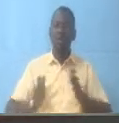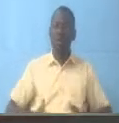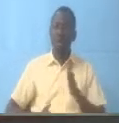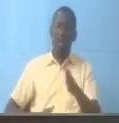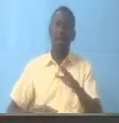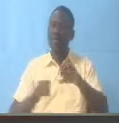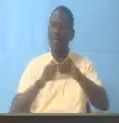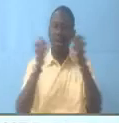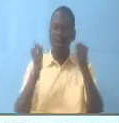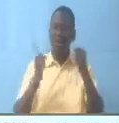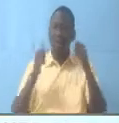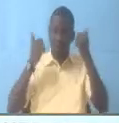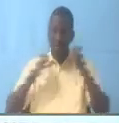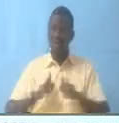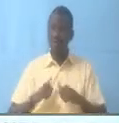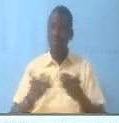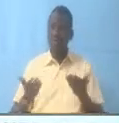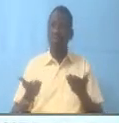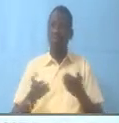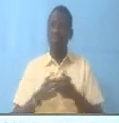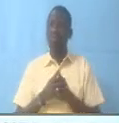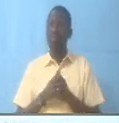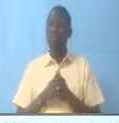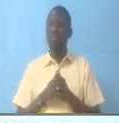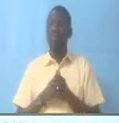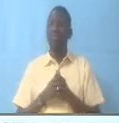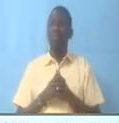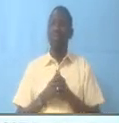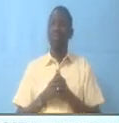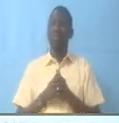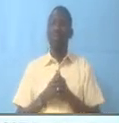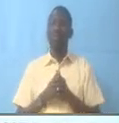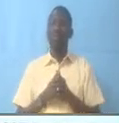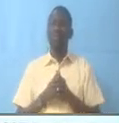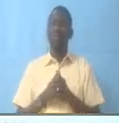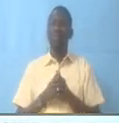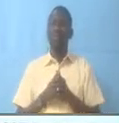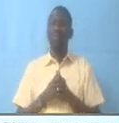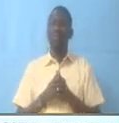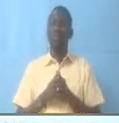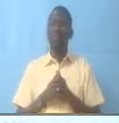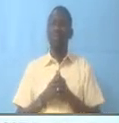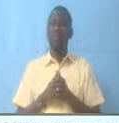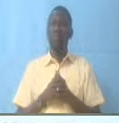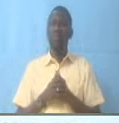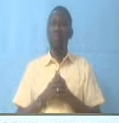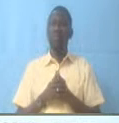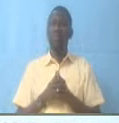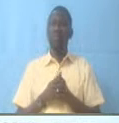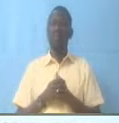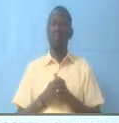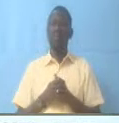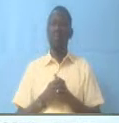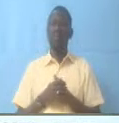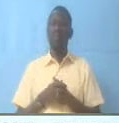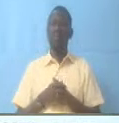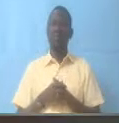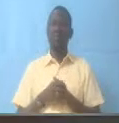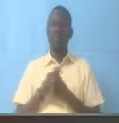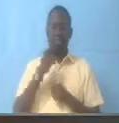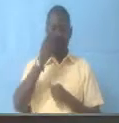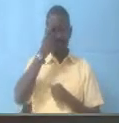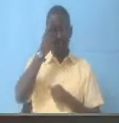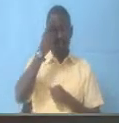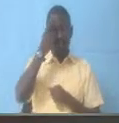loo xam ne nguur ga daloon na ci kaw looya yi ngir ne rek dafa am taxawaay boo xam ne jëloon nañ ko lu aju